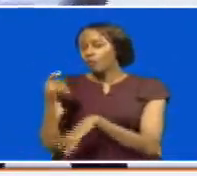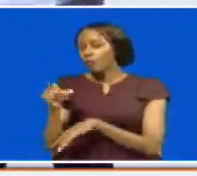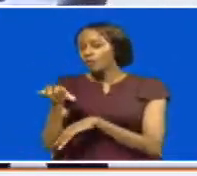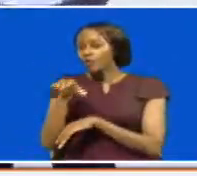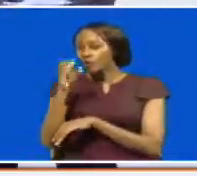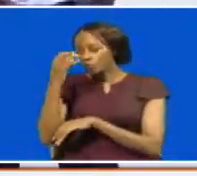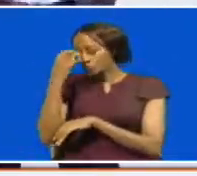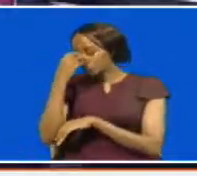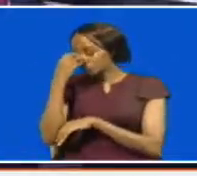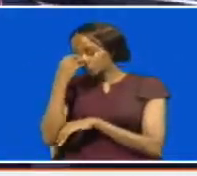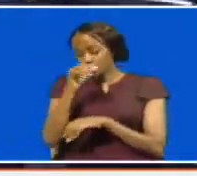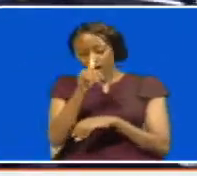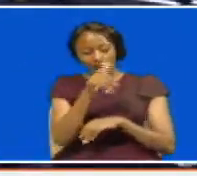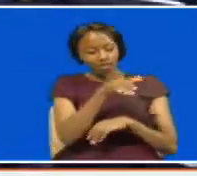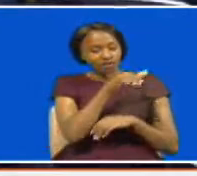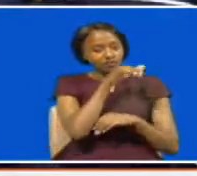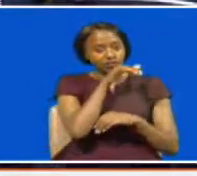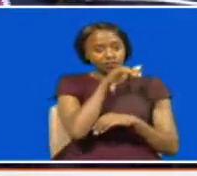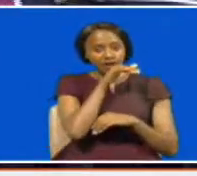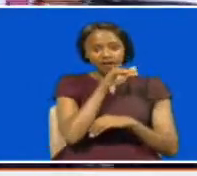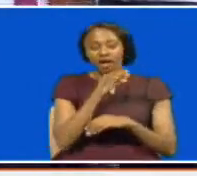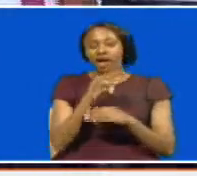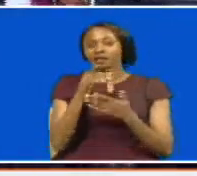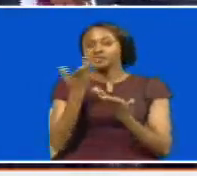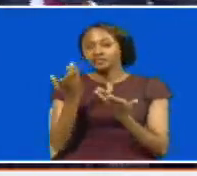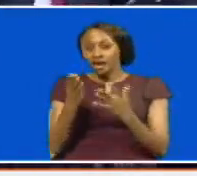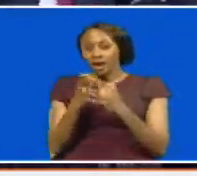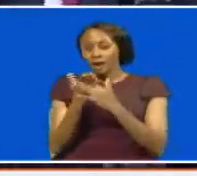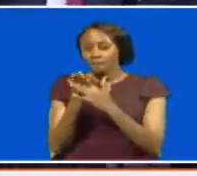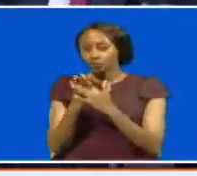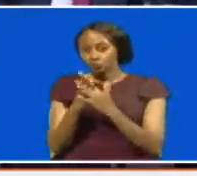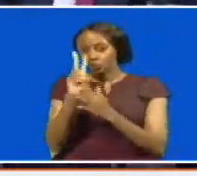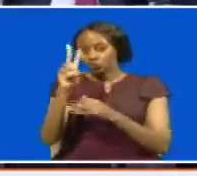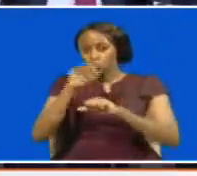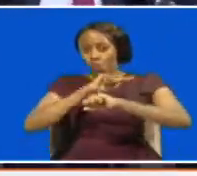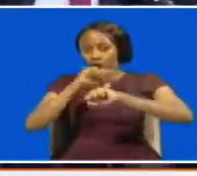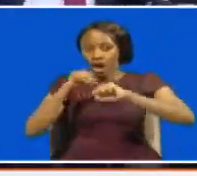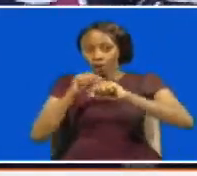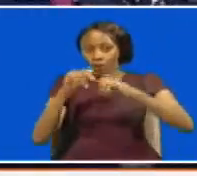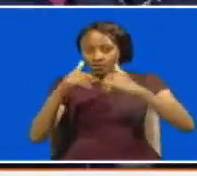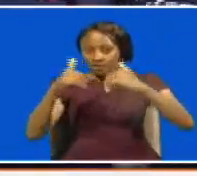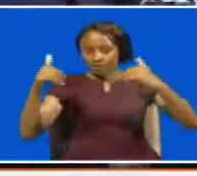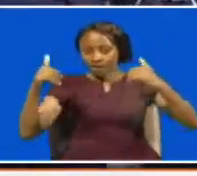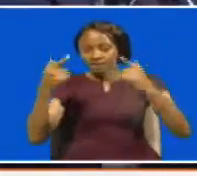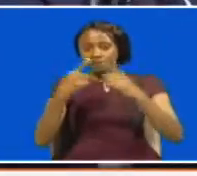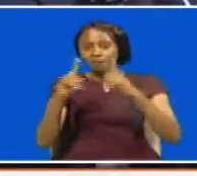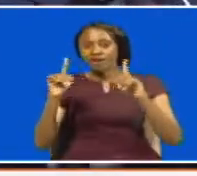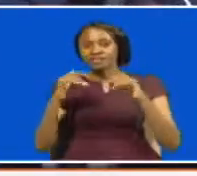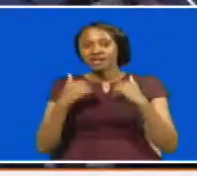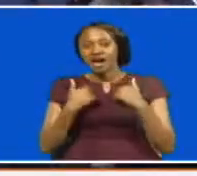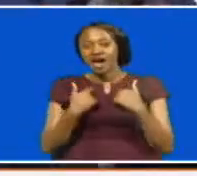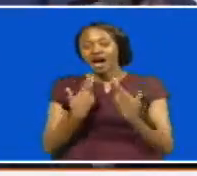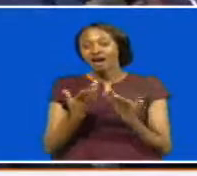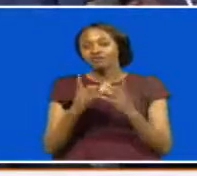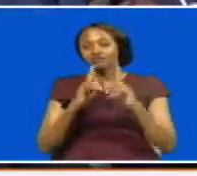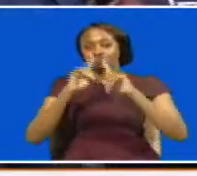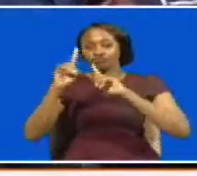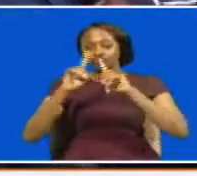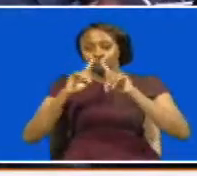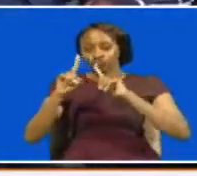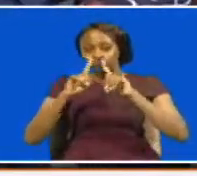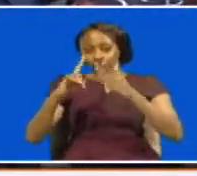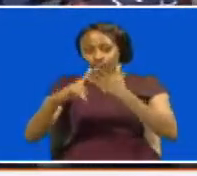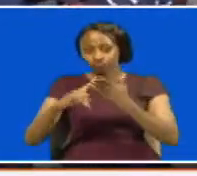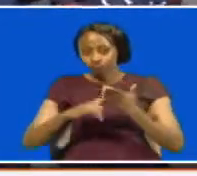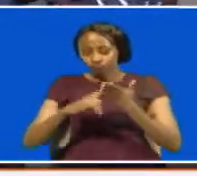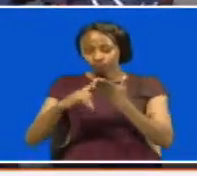Raila Odinga, less than 2 hours apart. The tone of the two events was that of truce that gave dialogue a chance, ending the